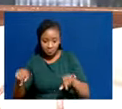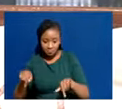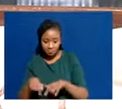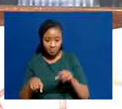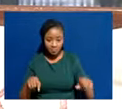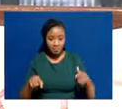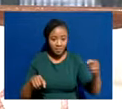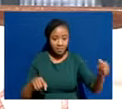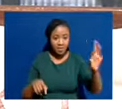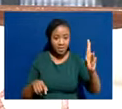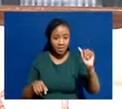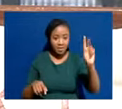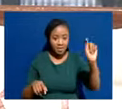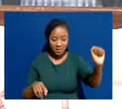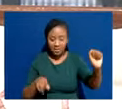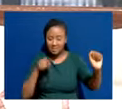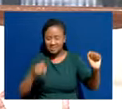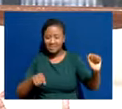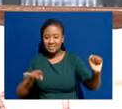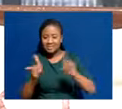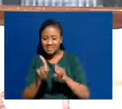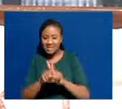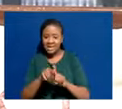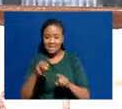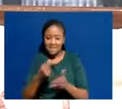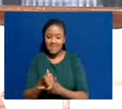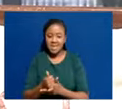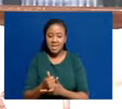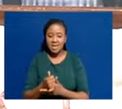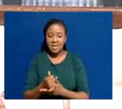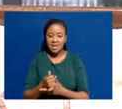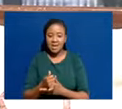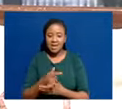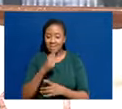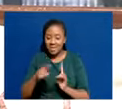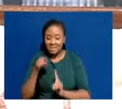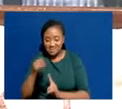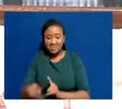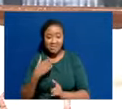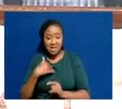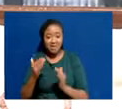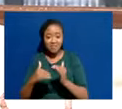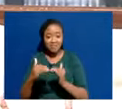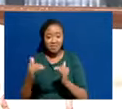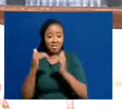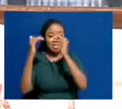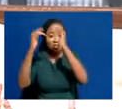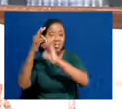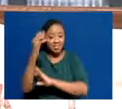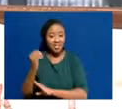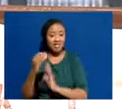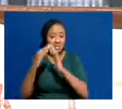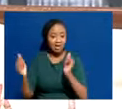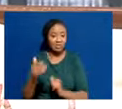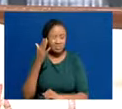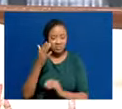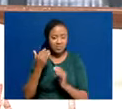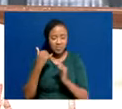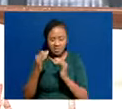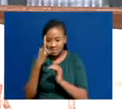It's ridiculous. That is changing. Yeah. So we have the new valuation row, GIS based. we're the second city in Africa to